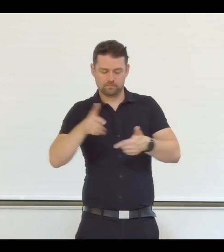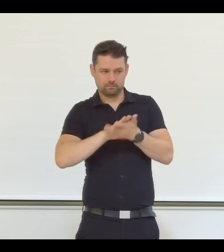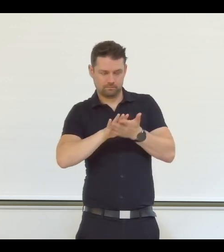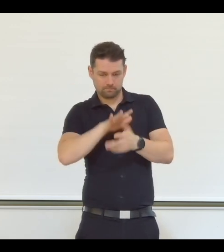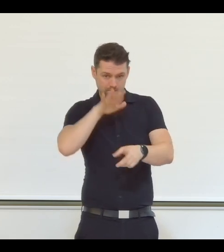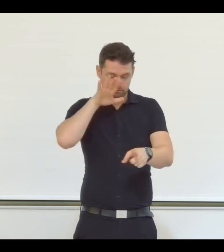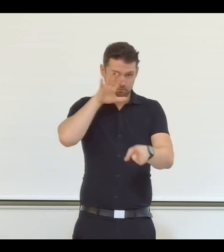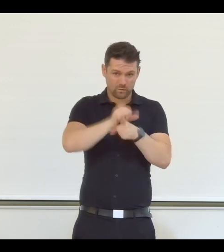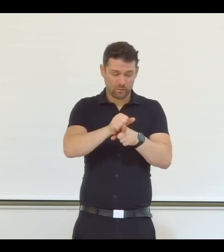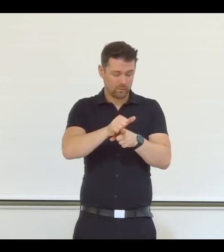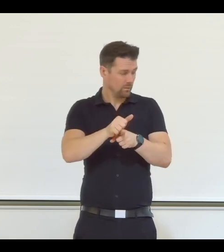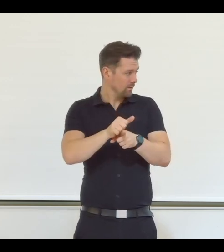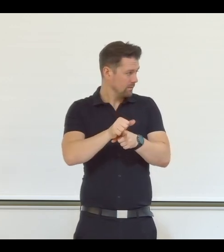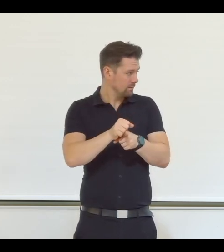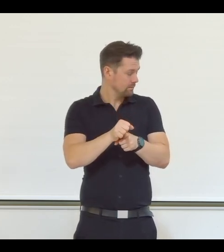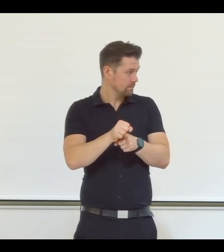where you have